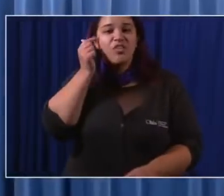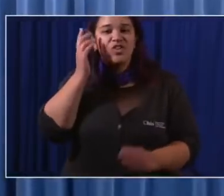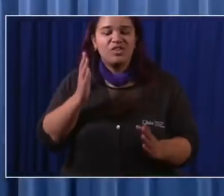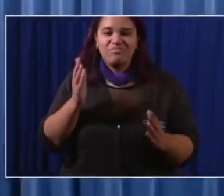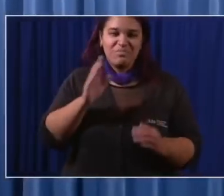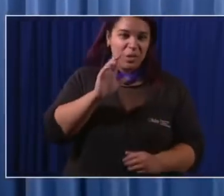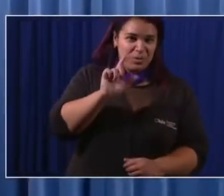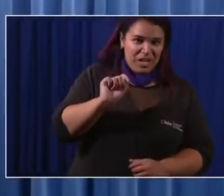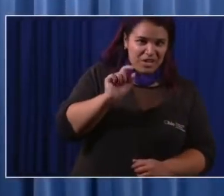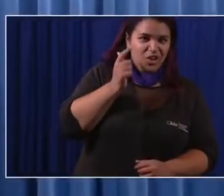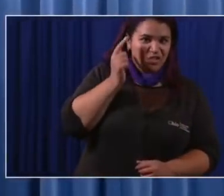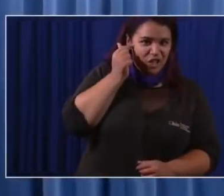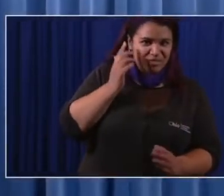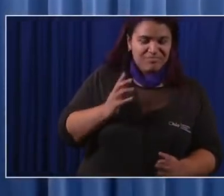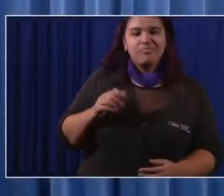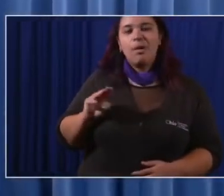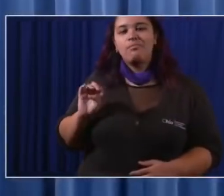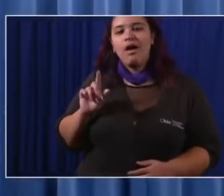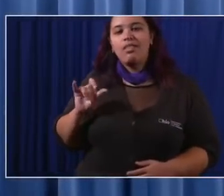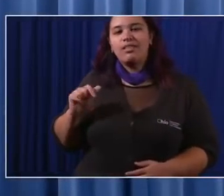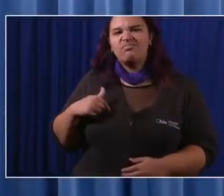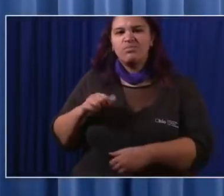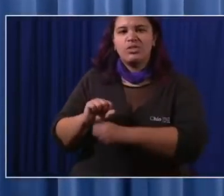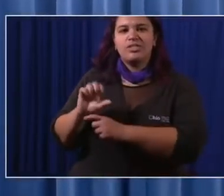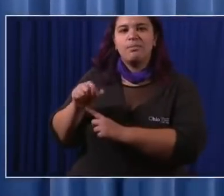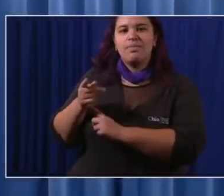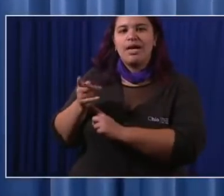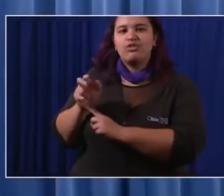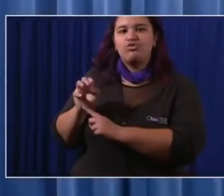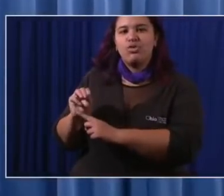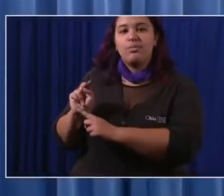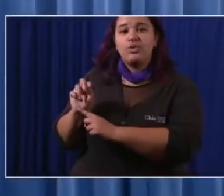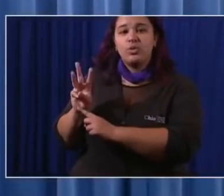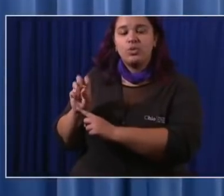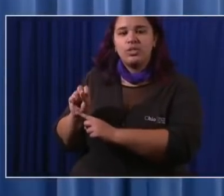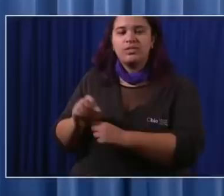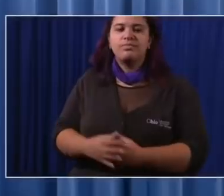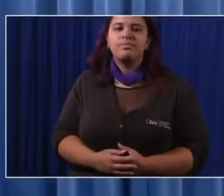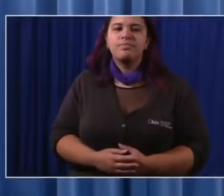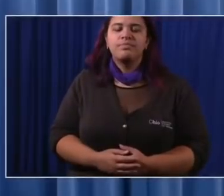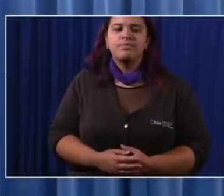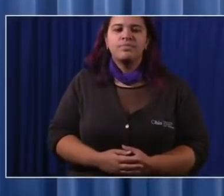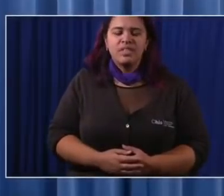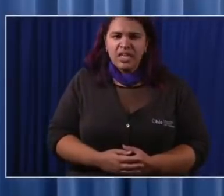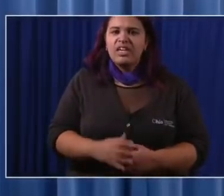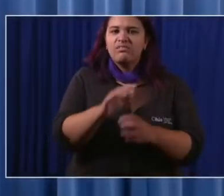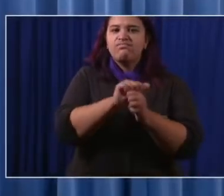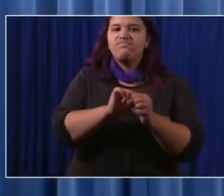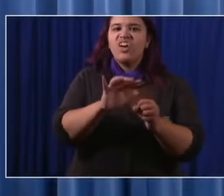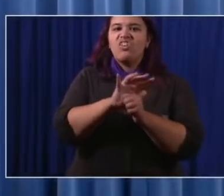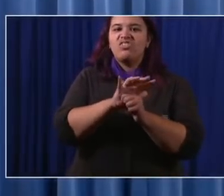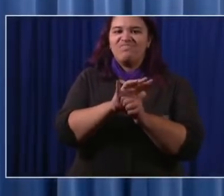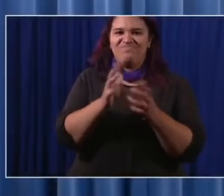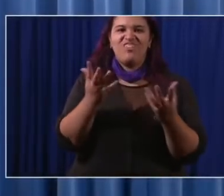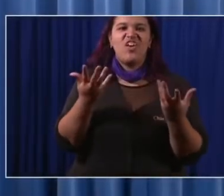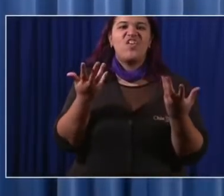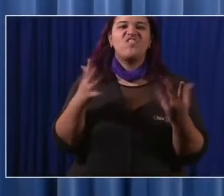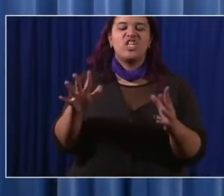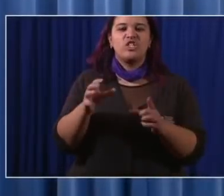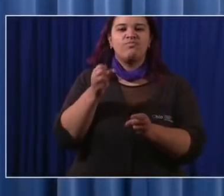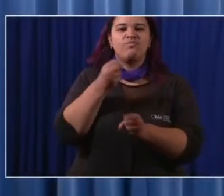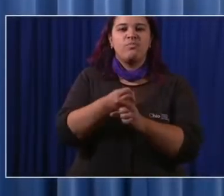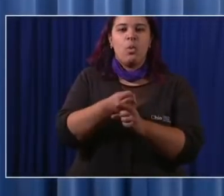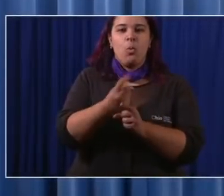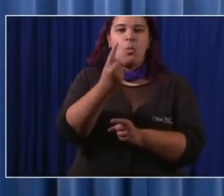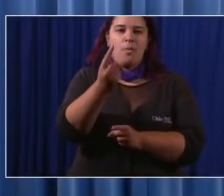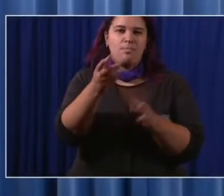Spectrum News. The virus has infiltrated at least one of the chambers. Governor DeWine, you have a staffer now that has unfortunately tested positive,